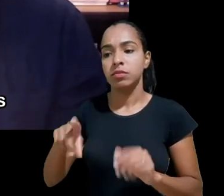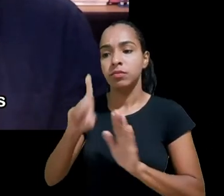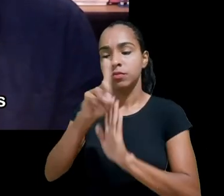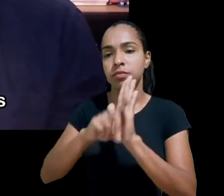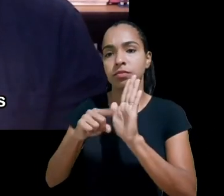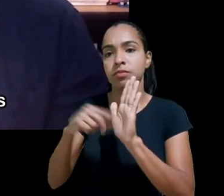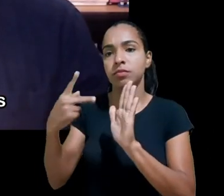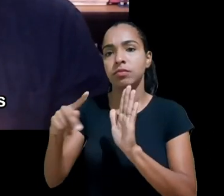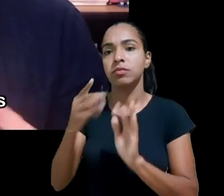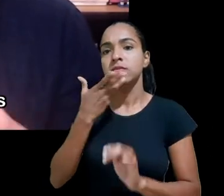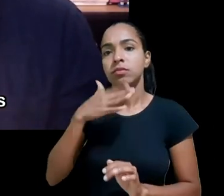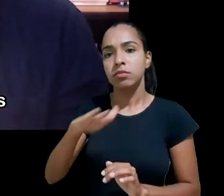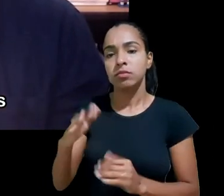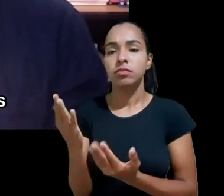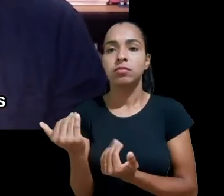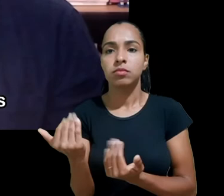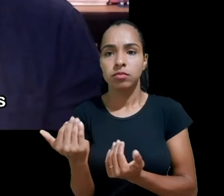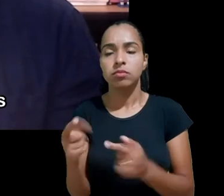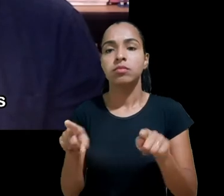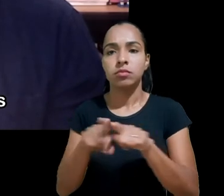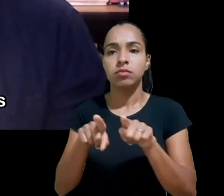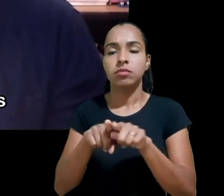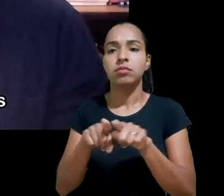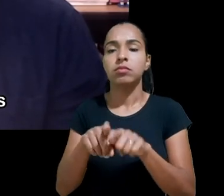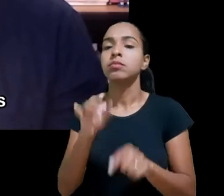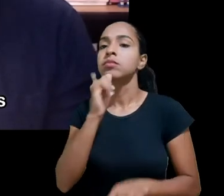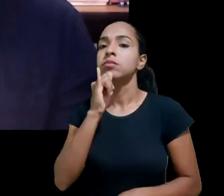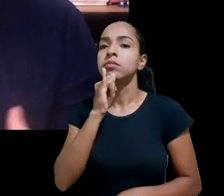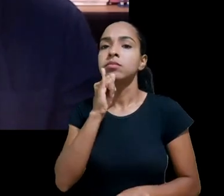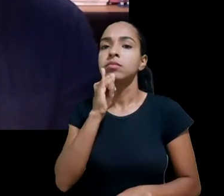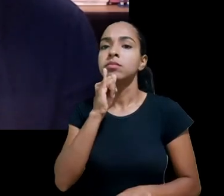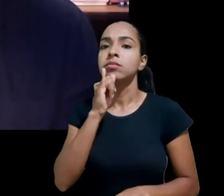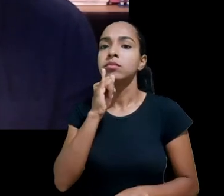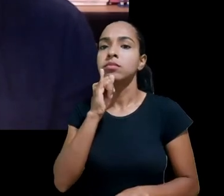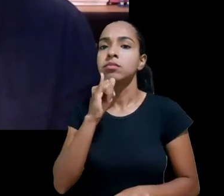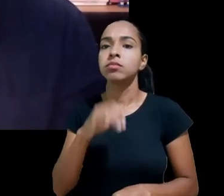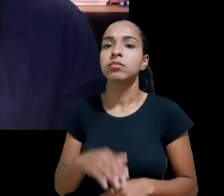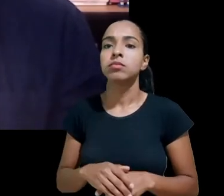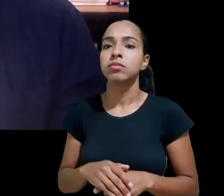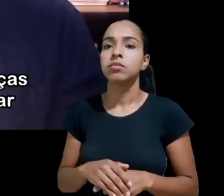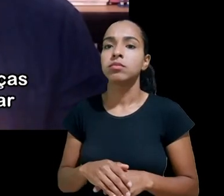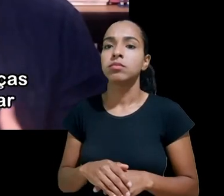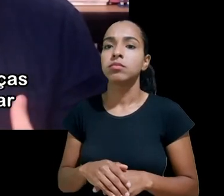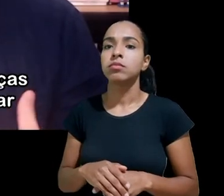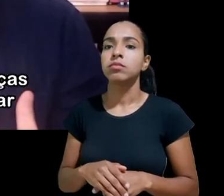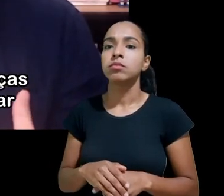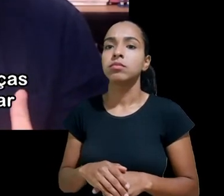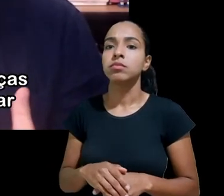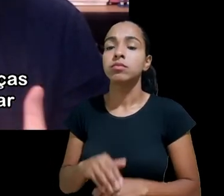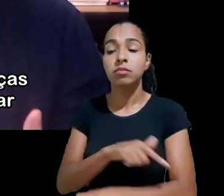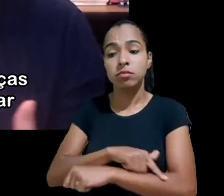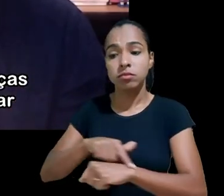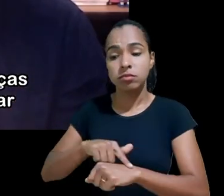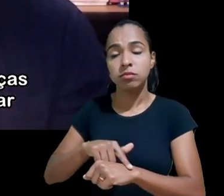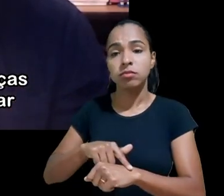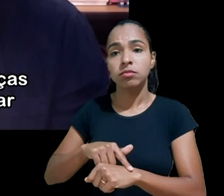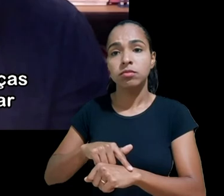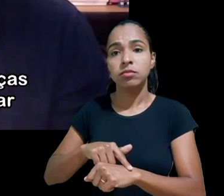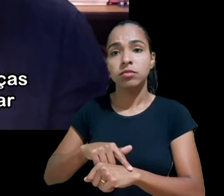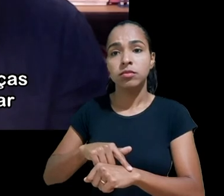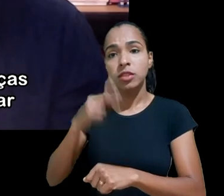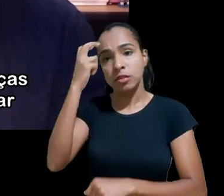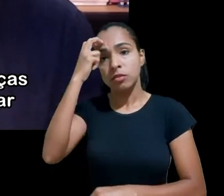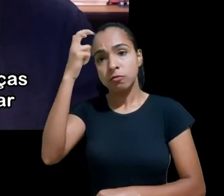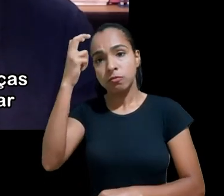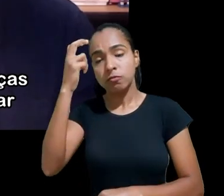particular for example the generation of educational resources on artificial the possibility of that all children and adolescent